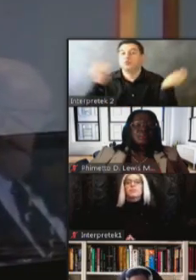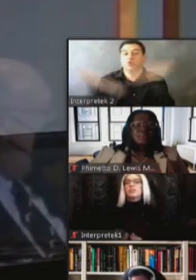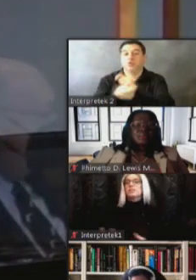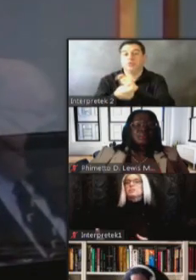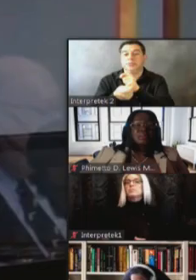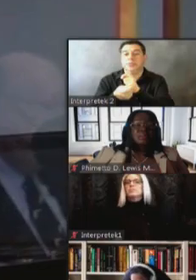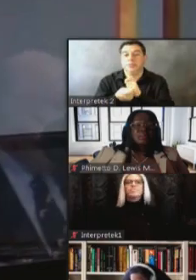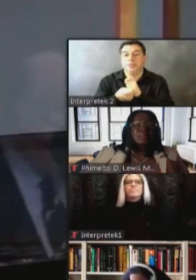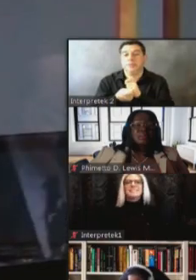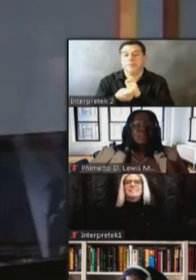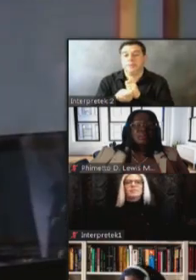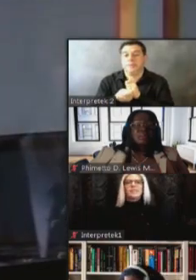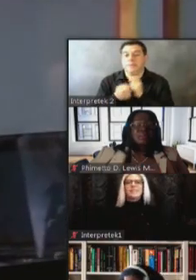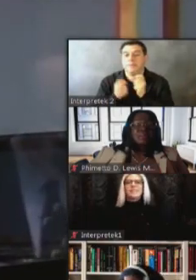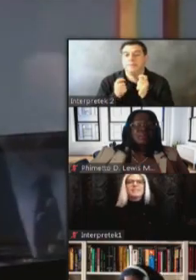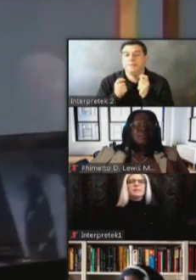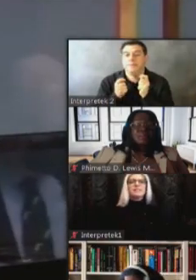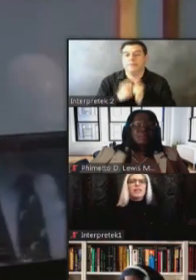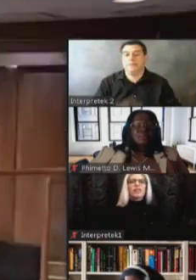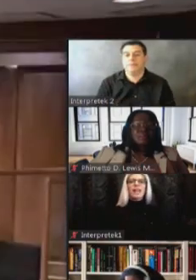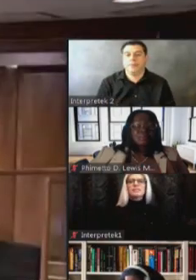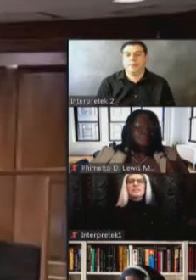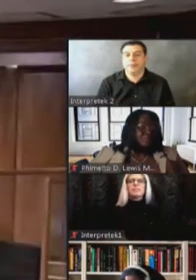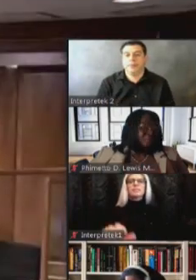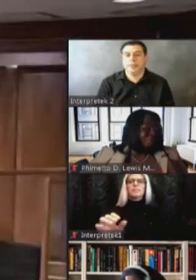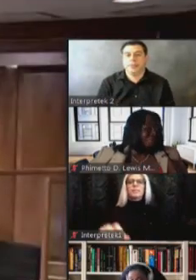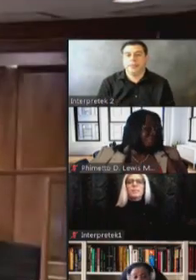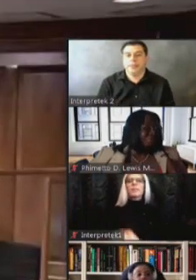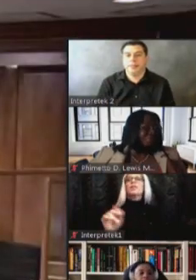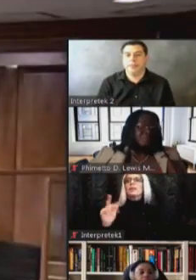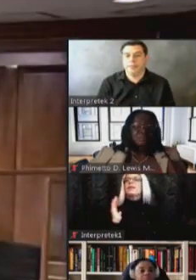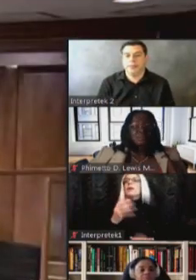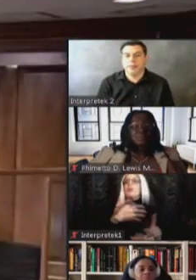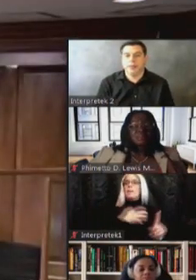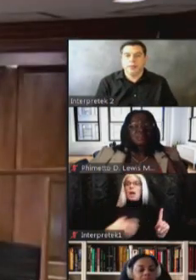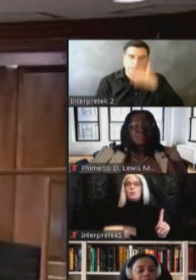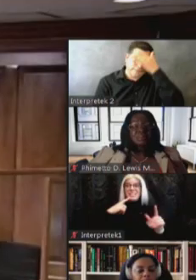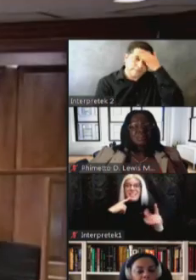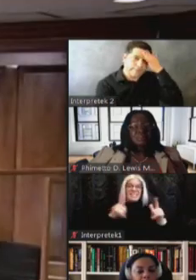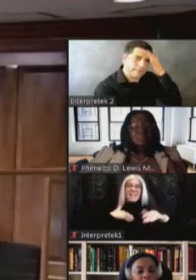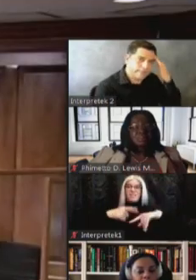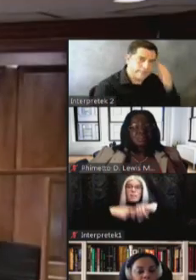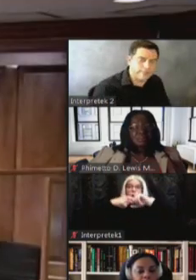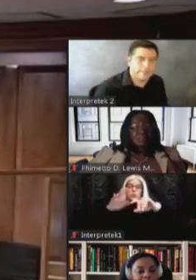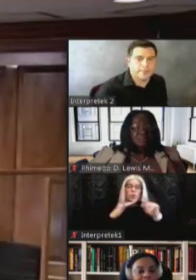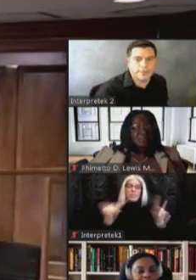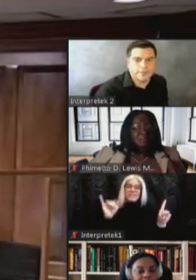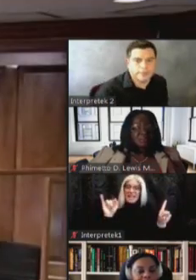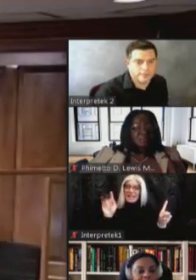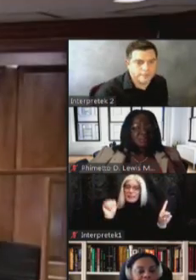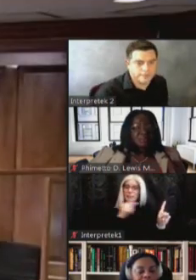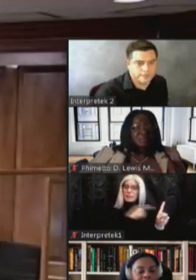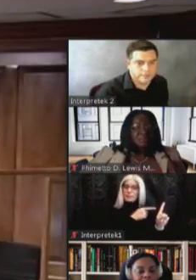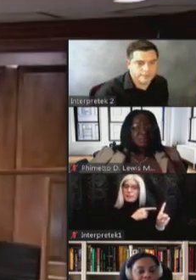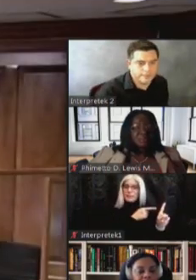So thank you. Thank you. And so we're going to put the pause button on this item and move to our time certain item. When we return, I